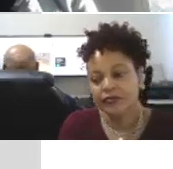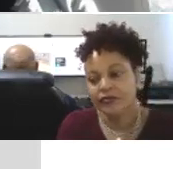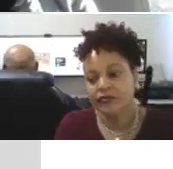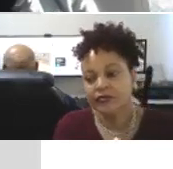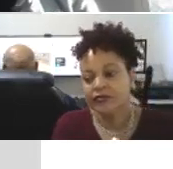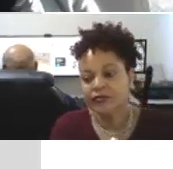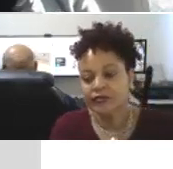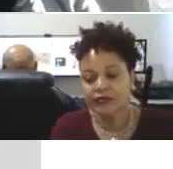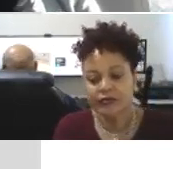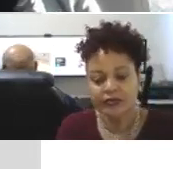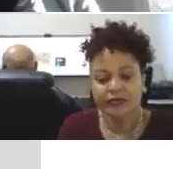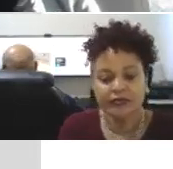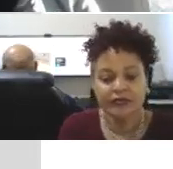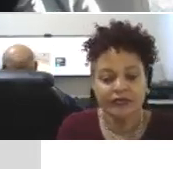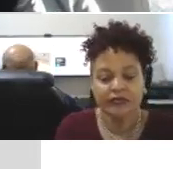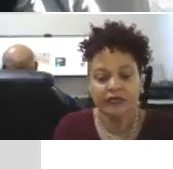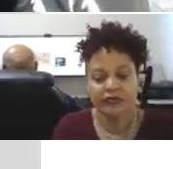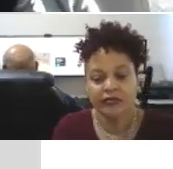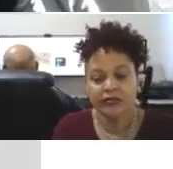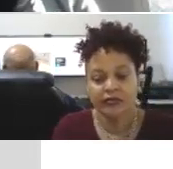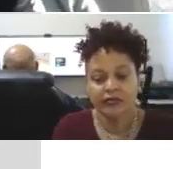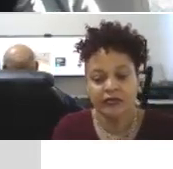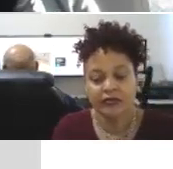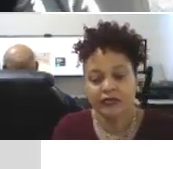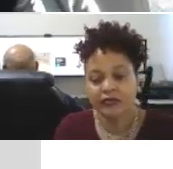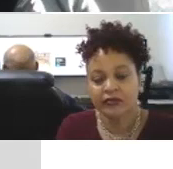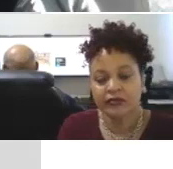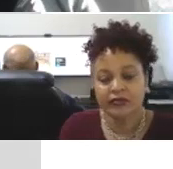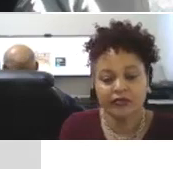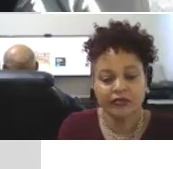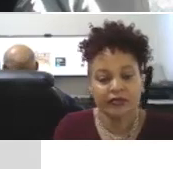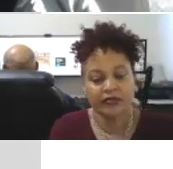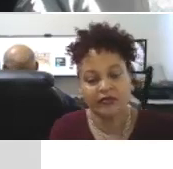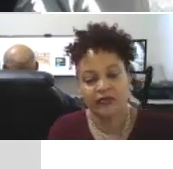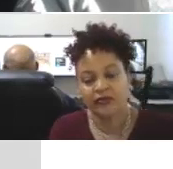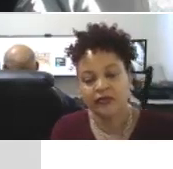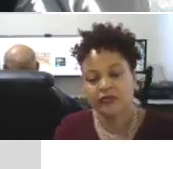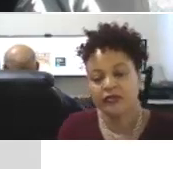Becky. What is the benefit of Ben looking away when touching?